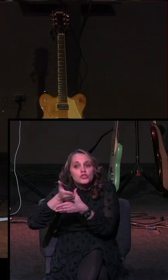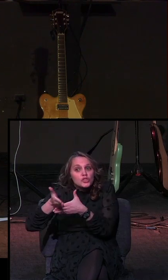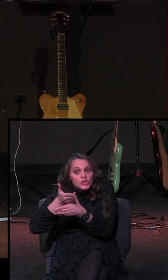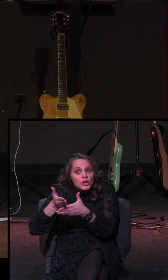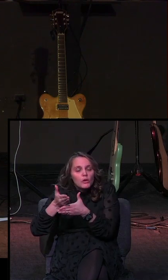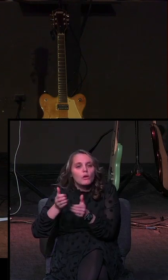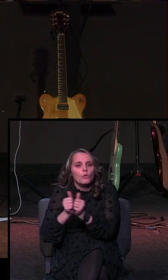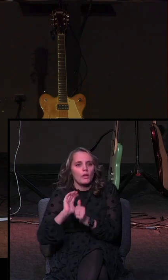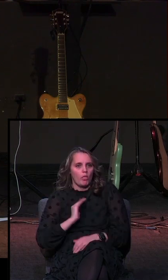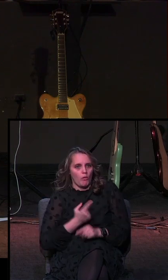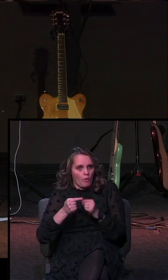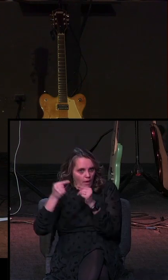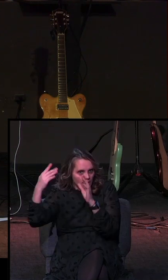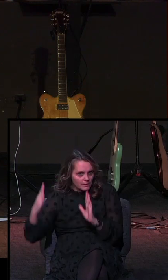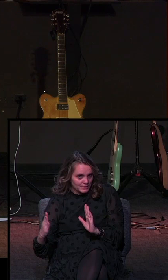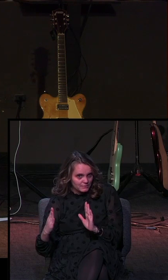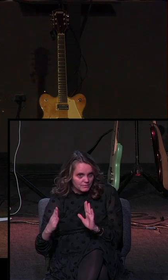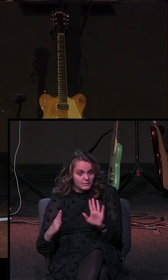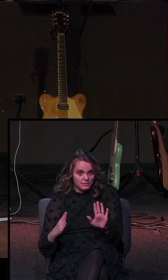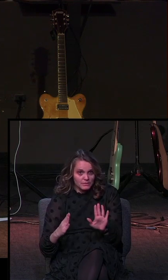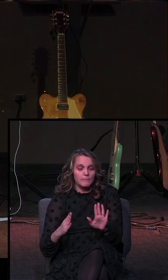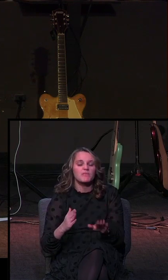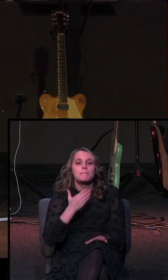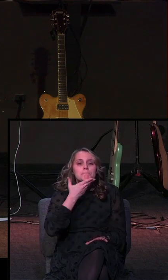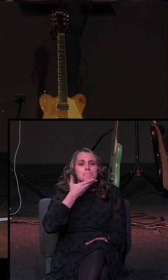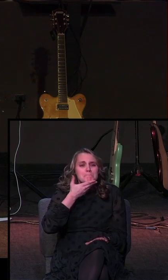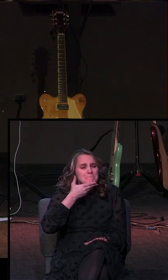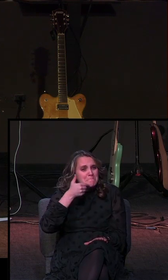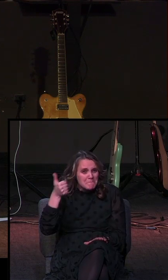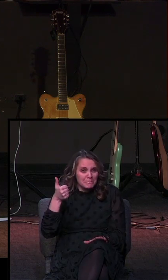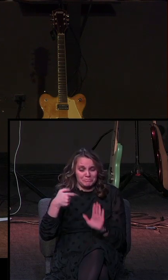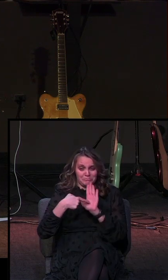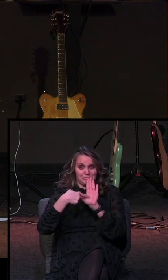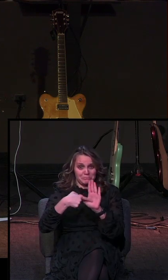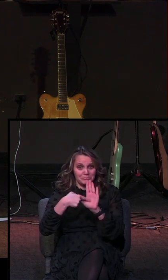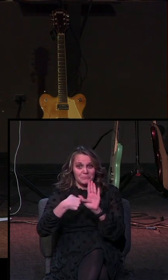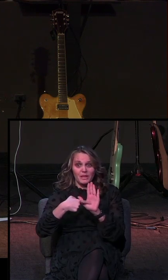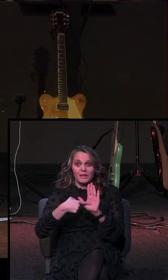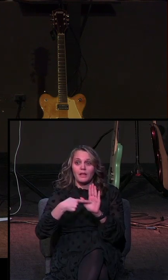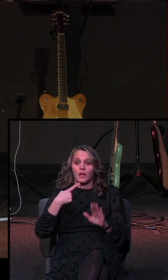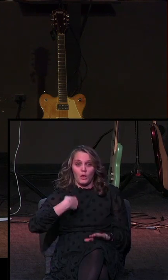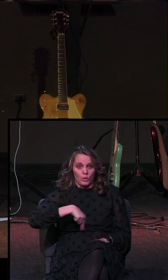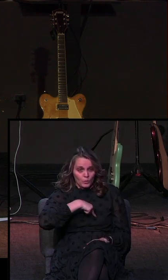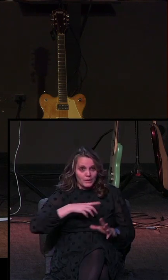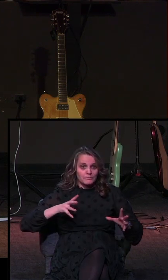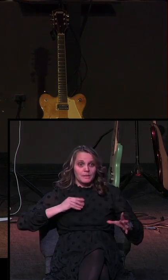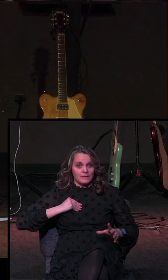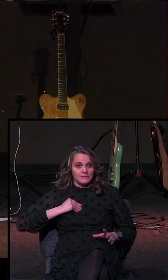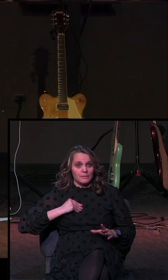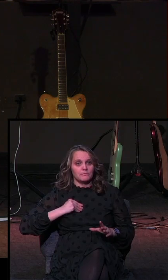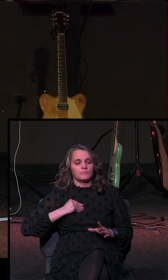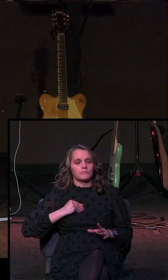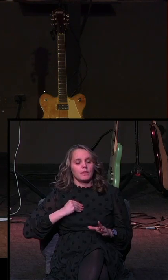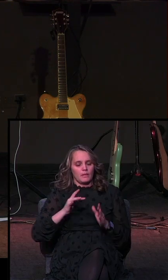me say that again. I want you to get this. The best indicator that we've embraced the gospel is not how much scripture we've memorized.